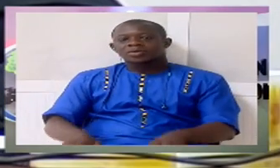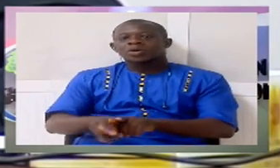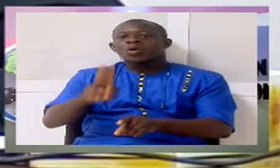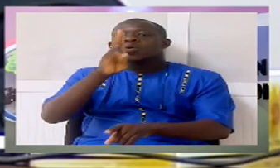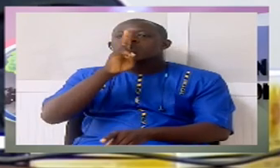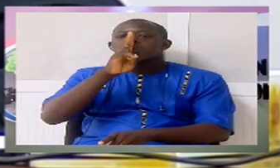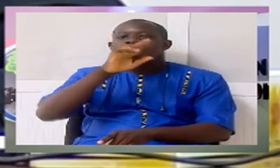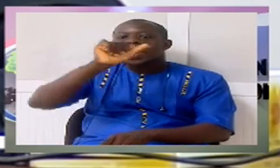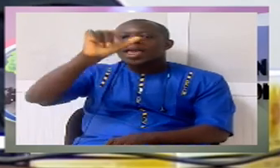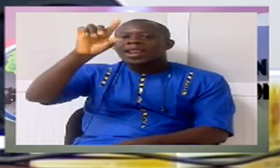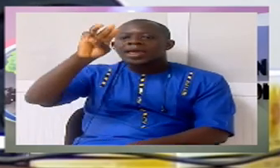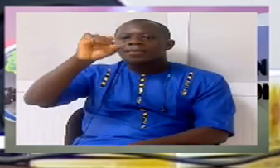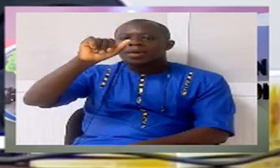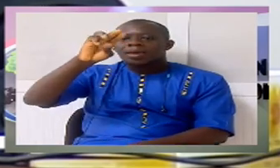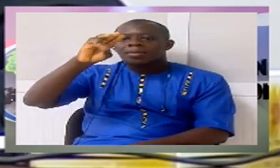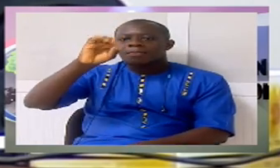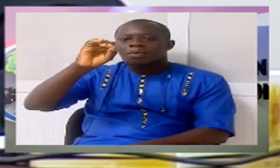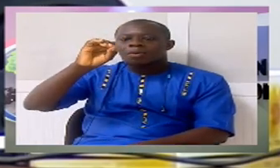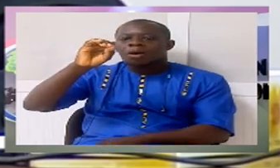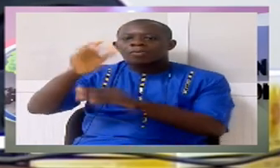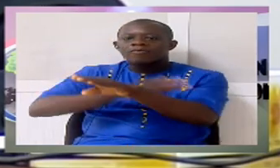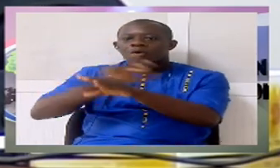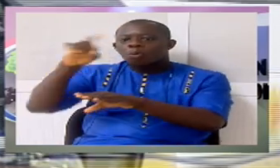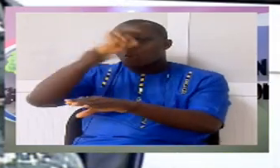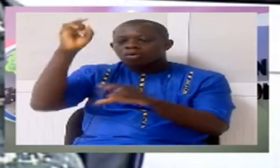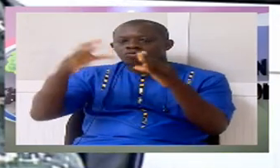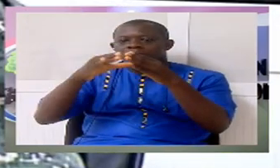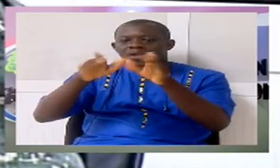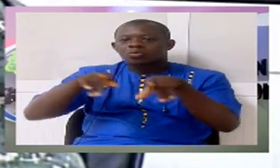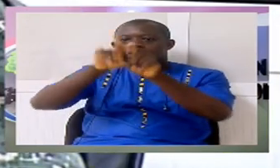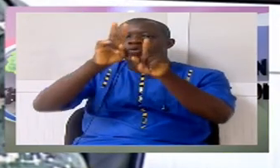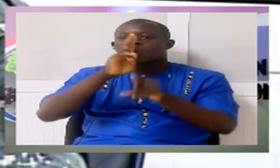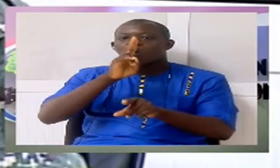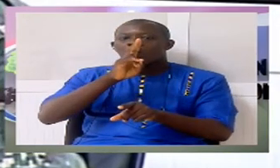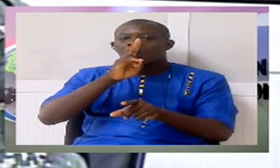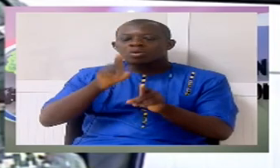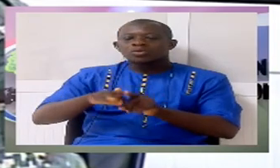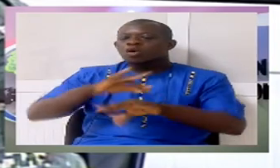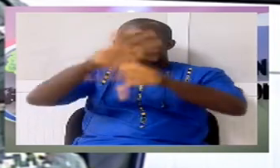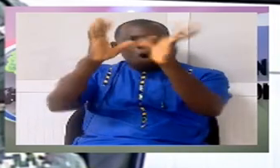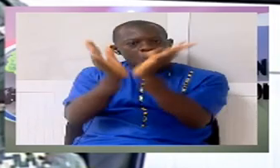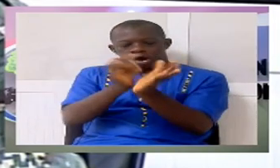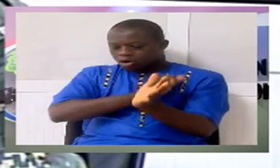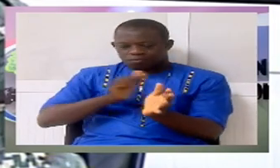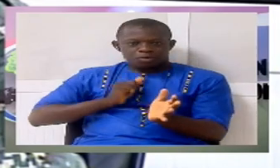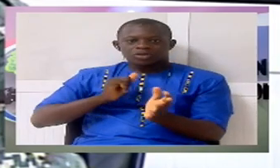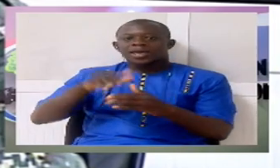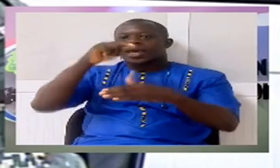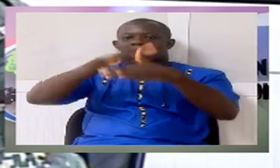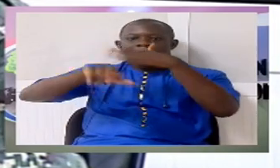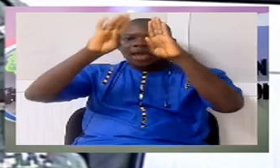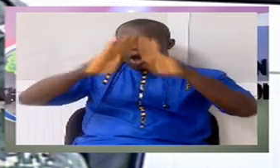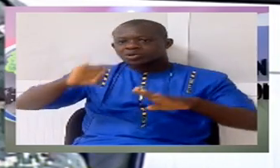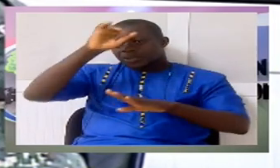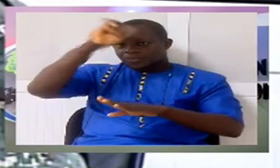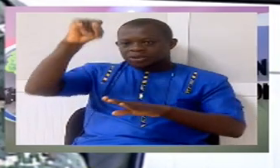Almamo working for at the time? Jamano Bobo, Almamo, kan la dan ligeyal? We are working for the president.